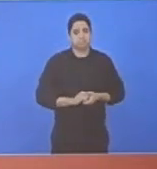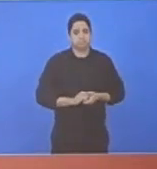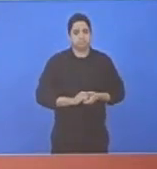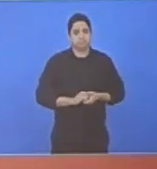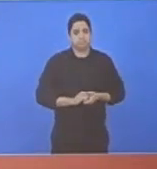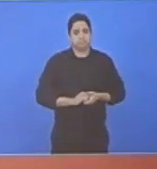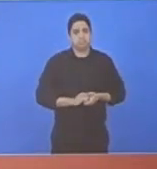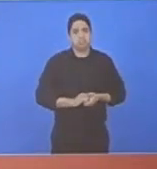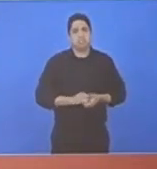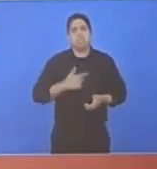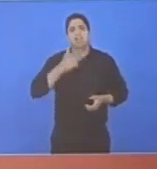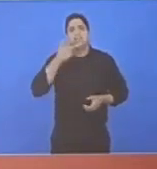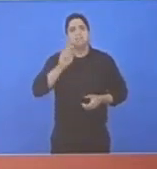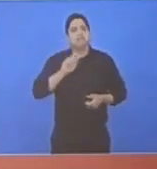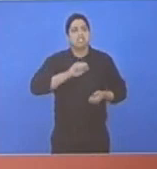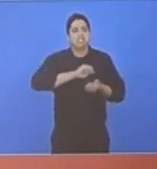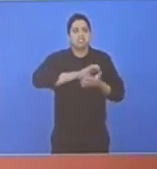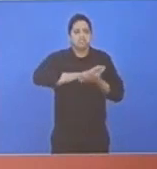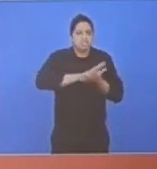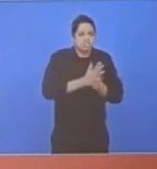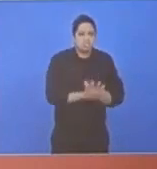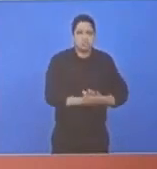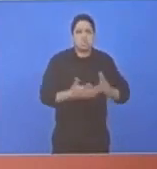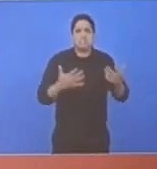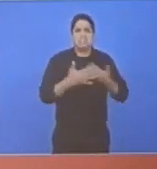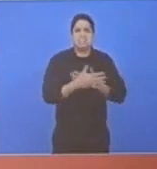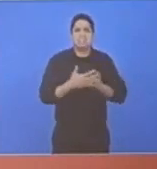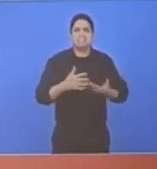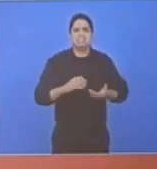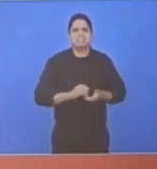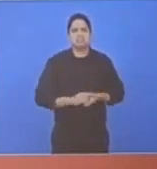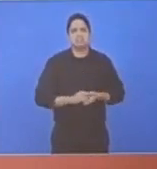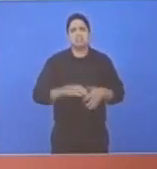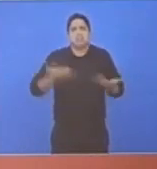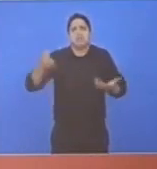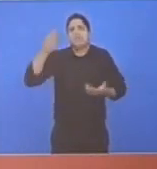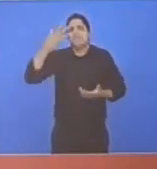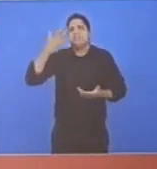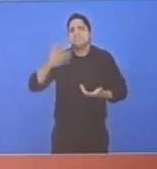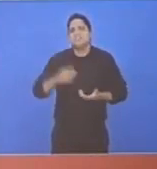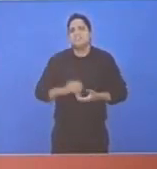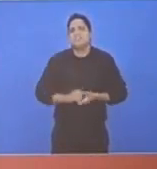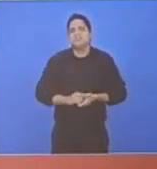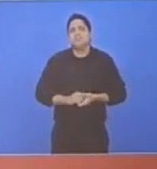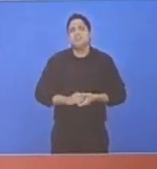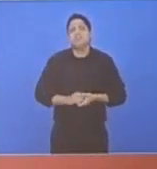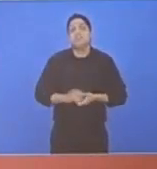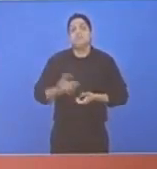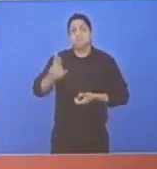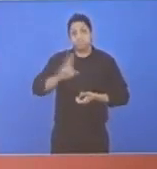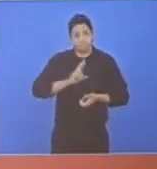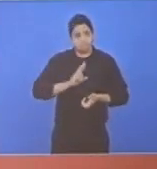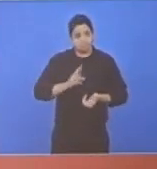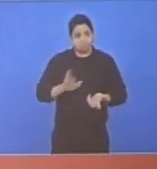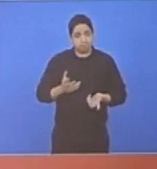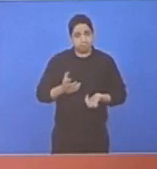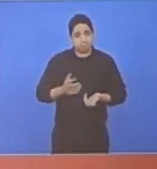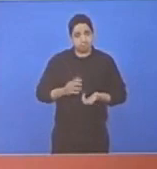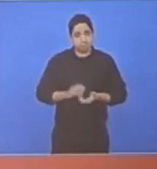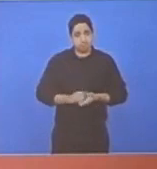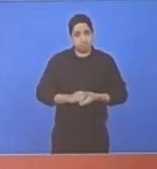saying? Send the army to destroy them. What is the revelation behind that?